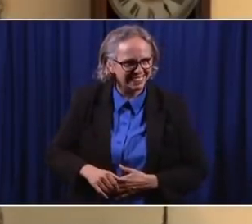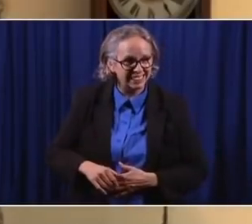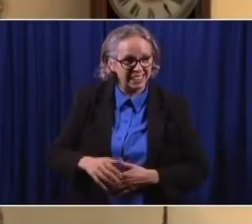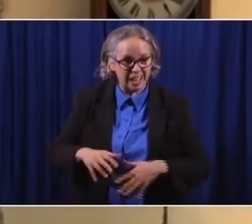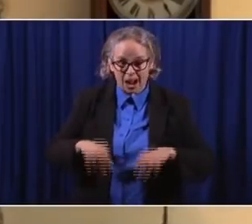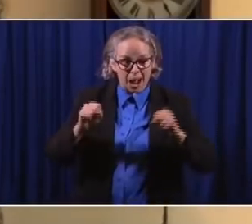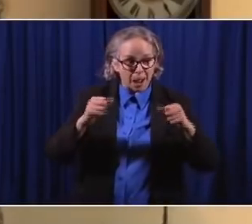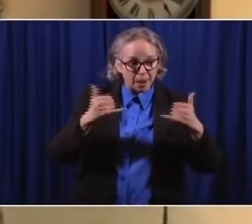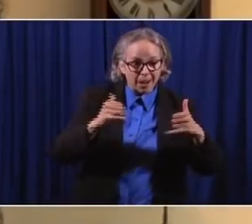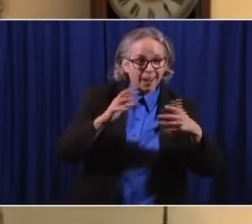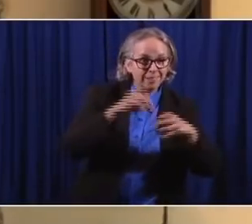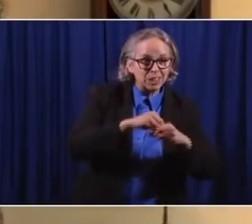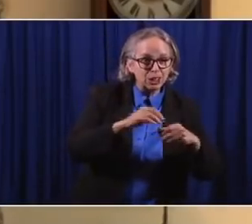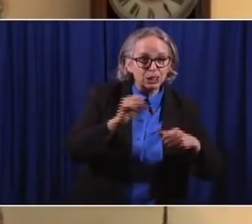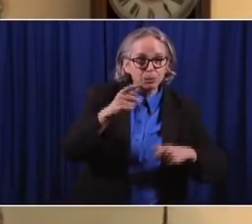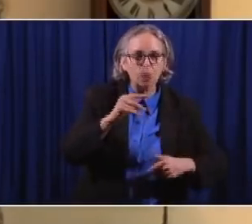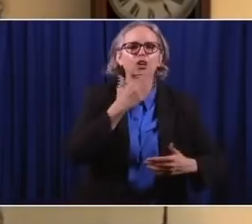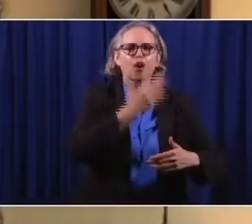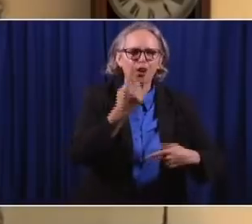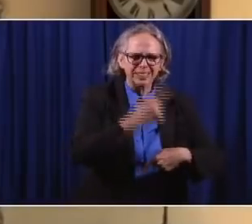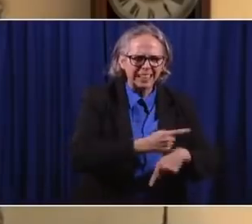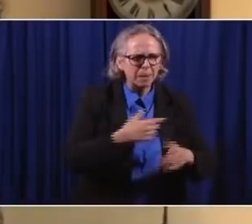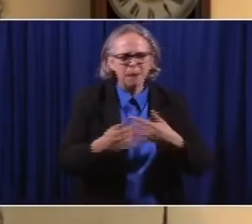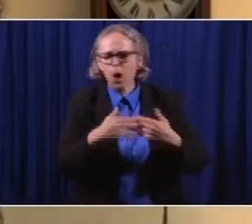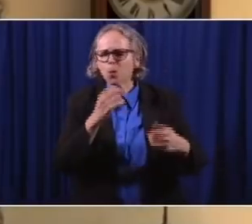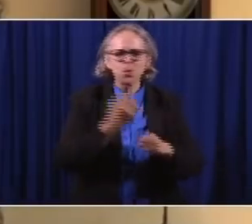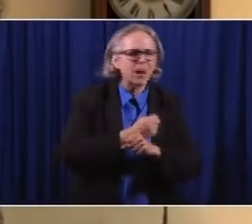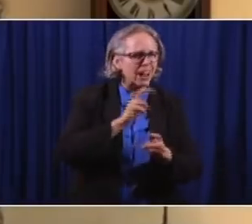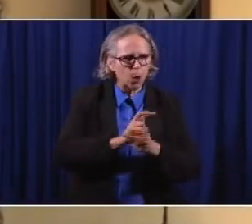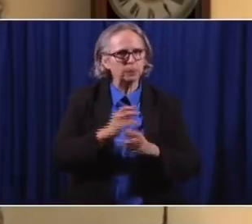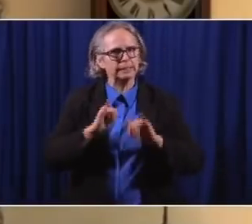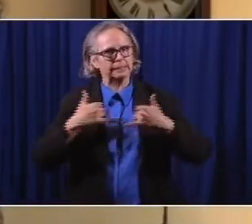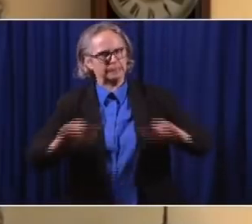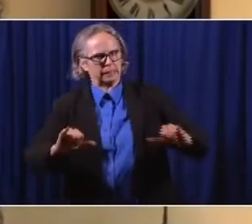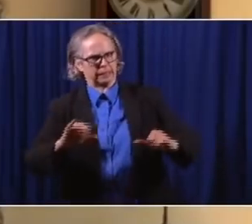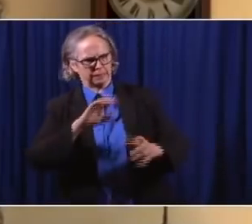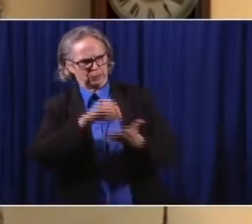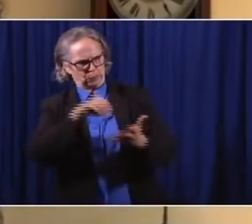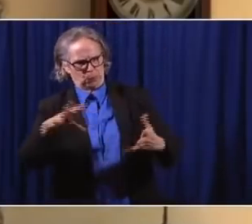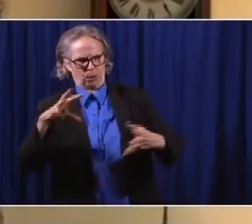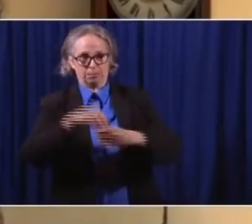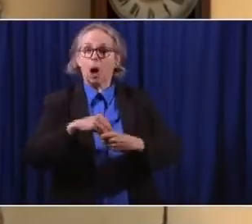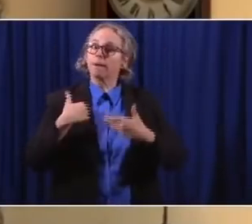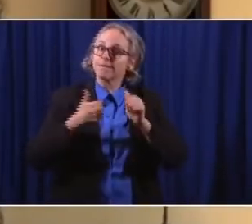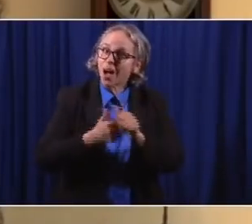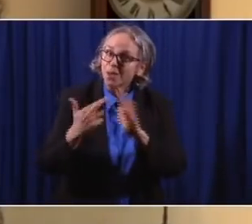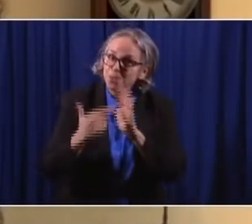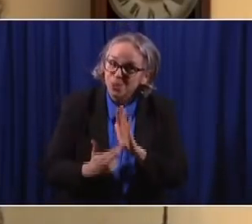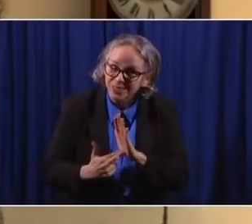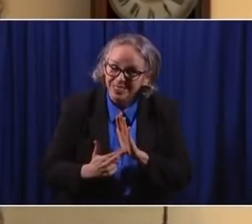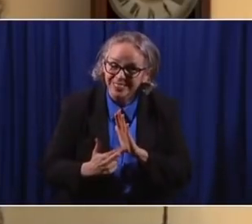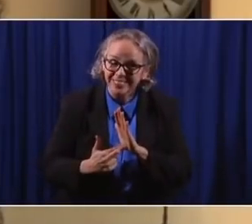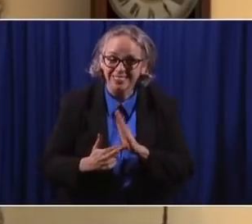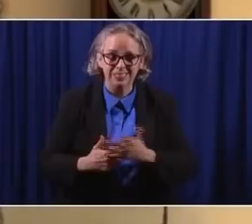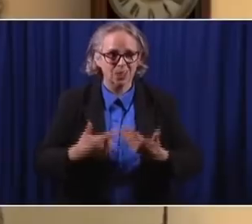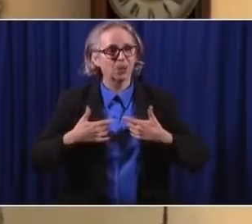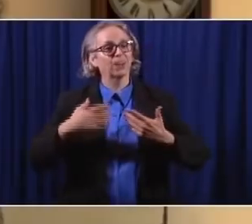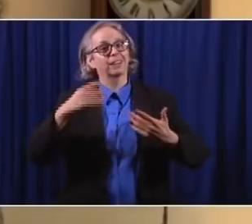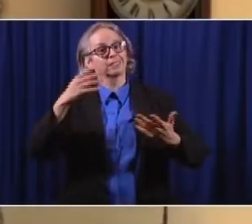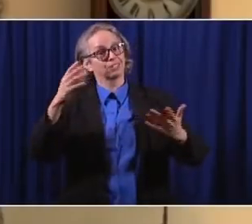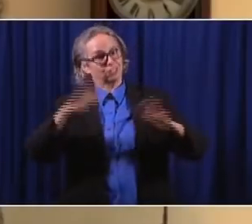lose. And we're going to try to do and follow the rules and do everything we can to have our kids continue to